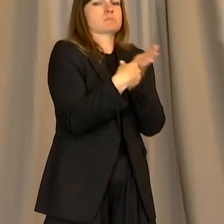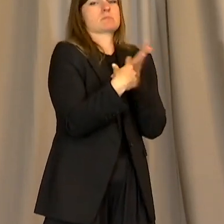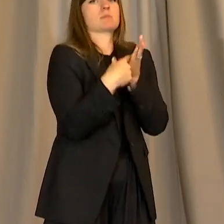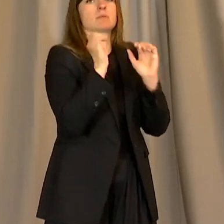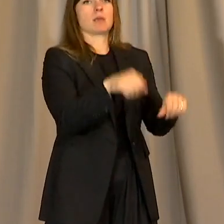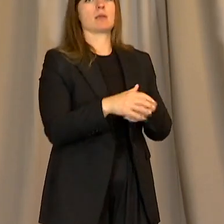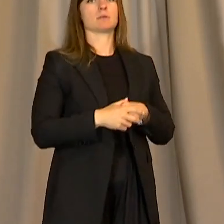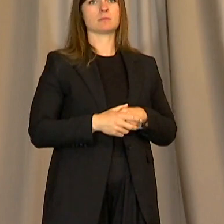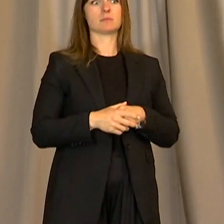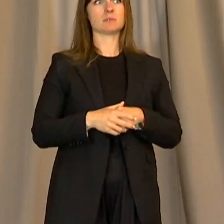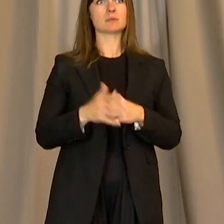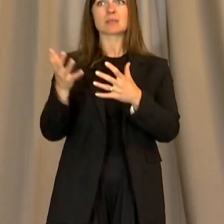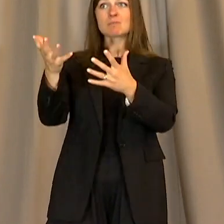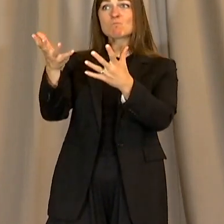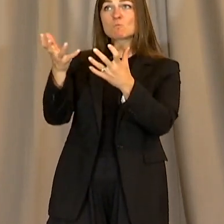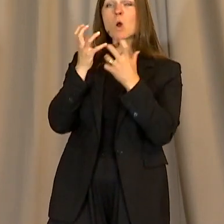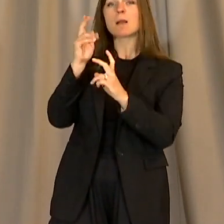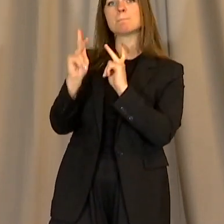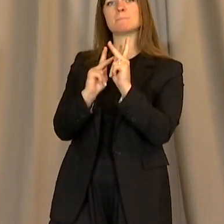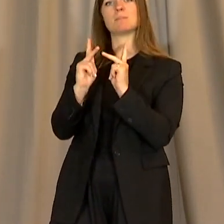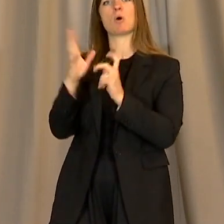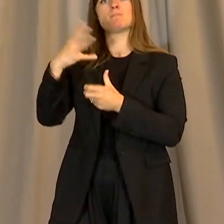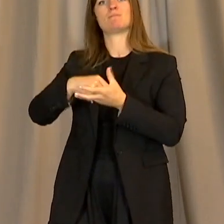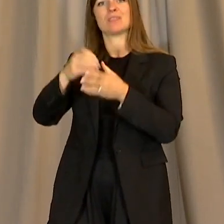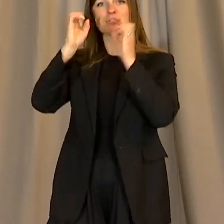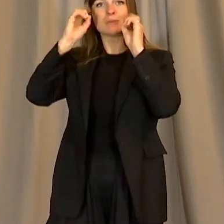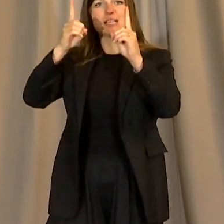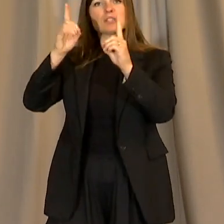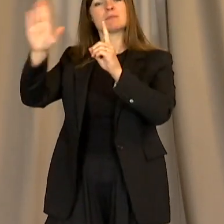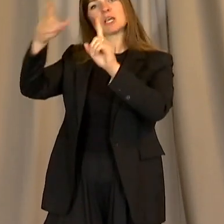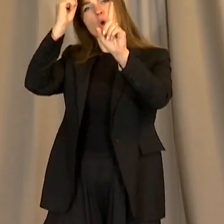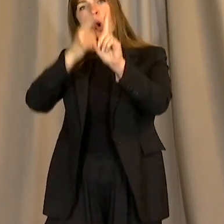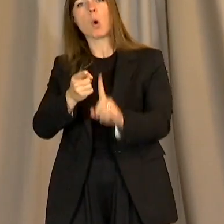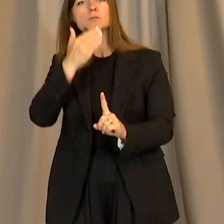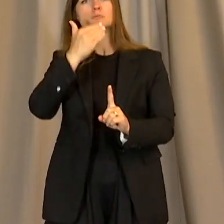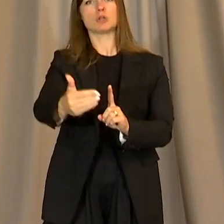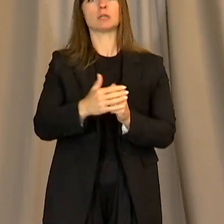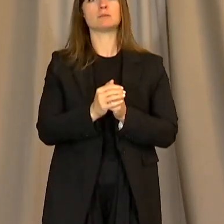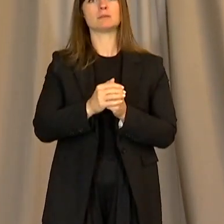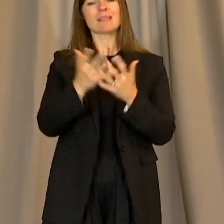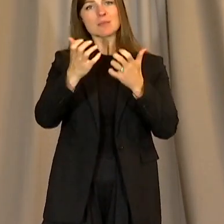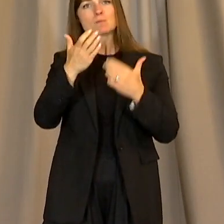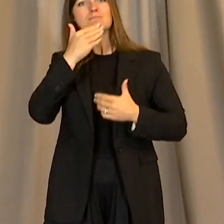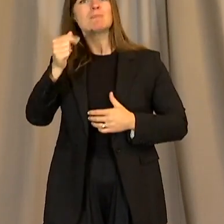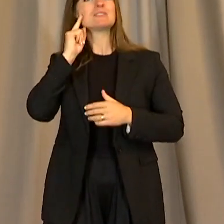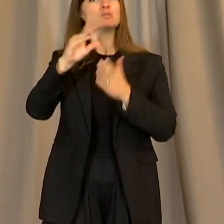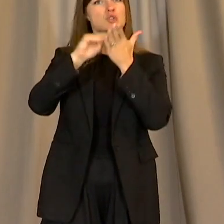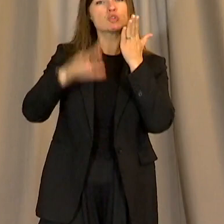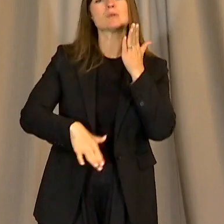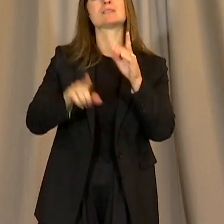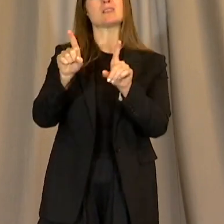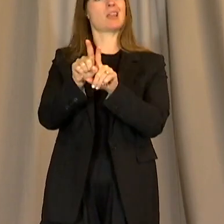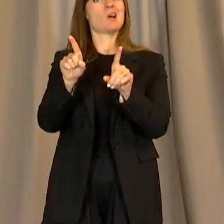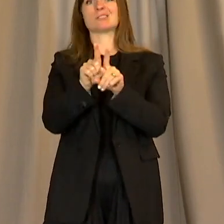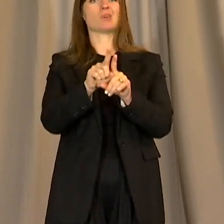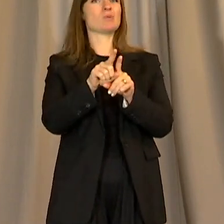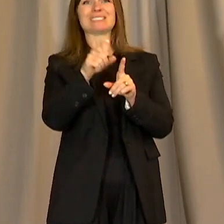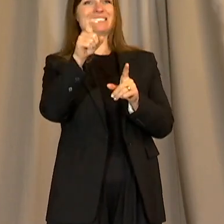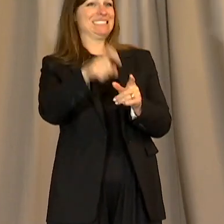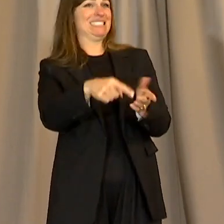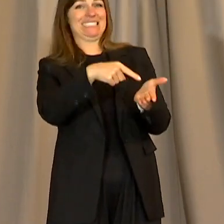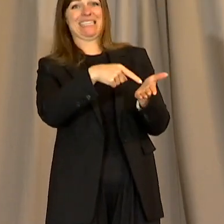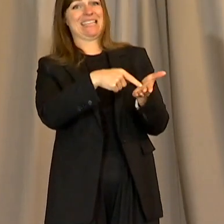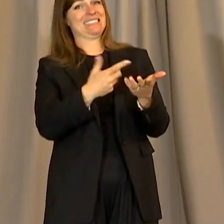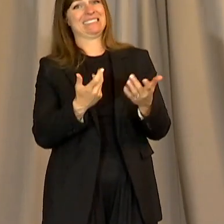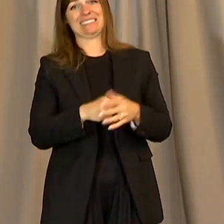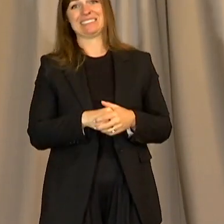to come into education who are well-intentioned, who want to do the best thing for students, and who also don't need debt. I don't